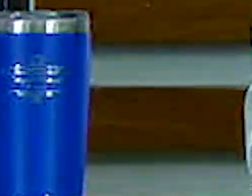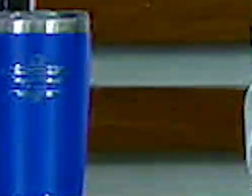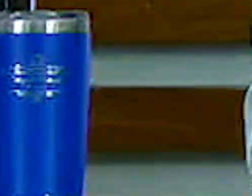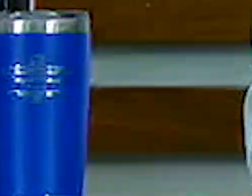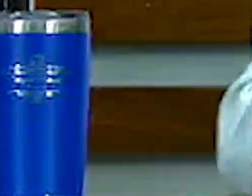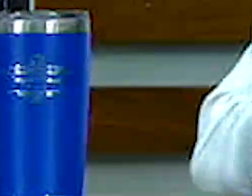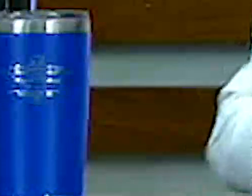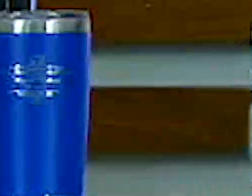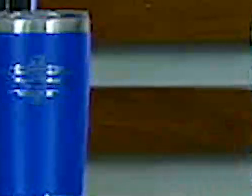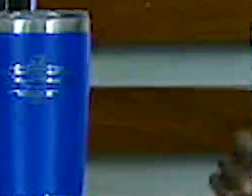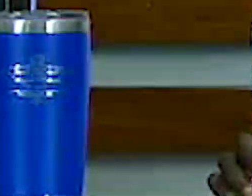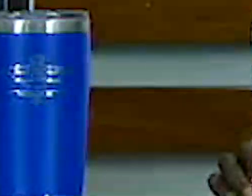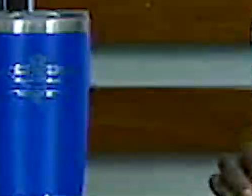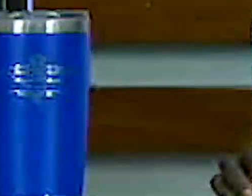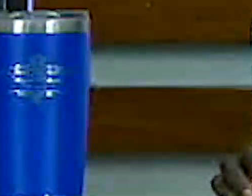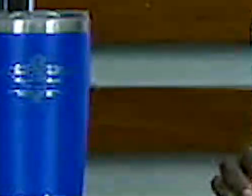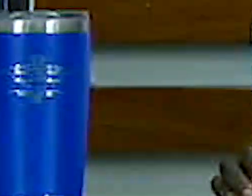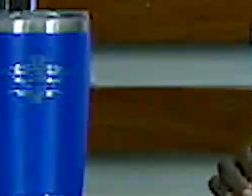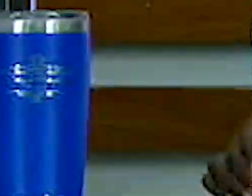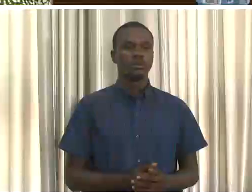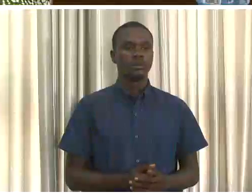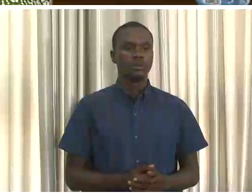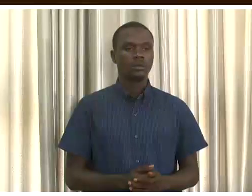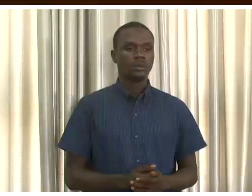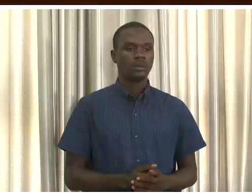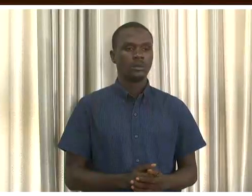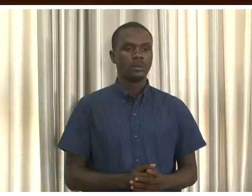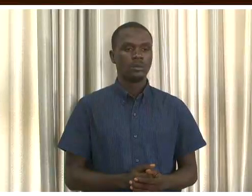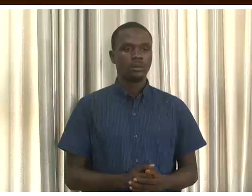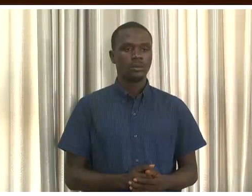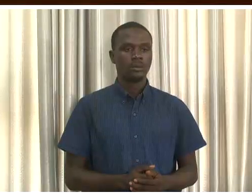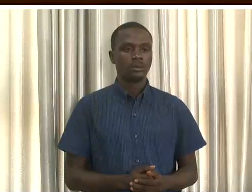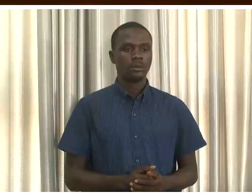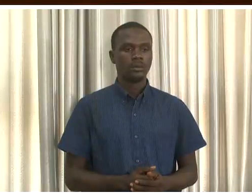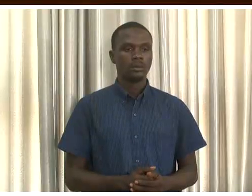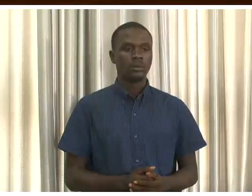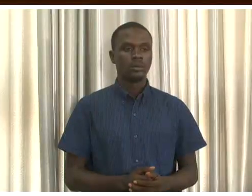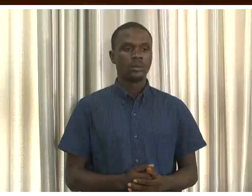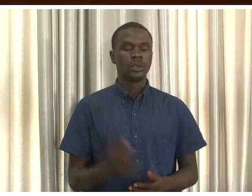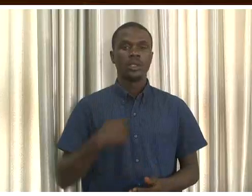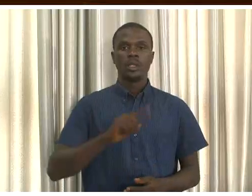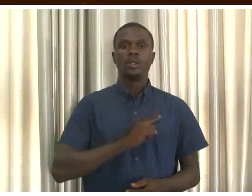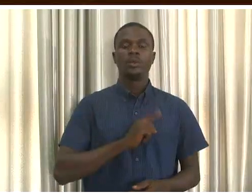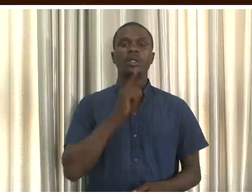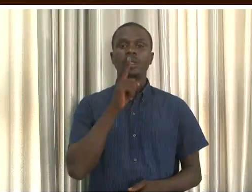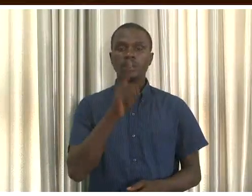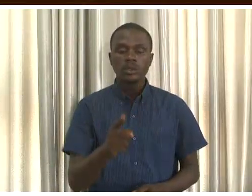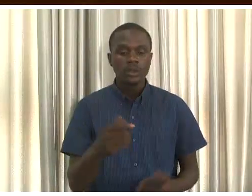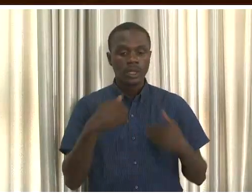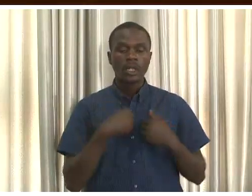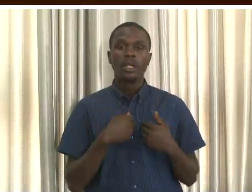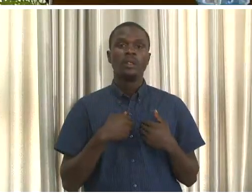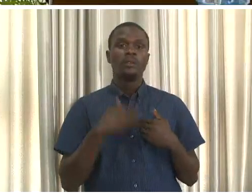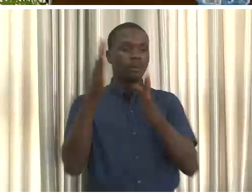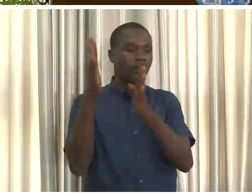the government they make for make sure say people then still enjoy their human rights. Are there reform plans for protest laws? Now, under the issue of protest